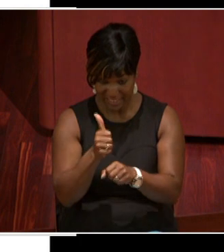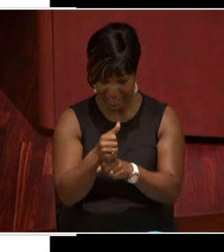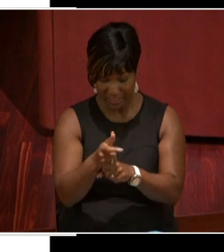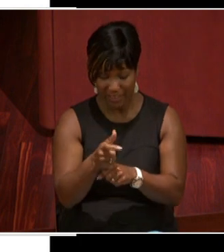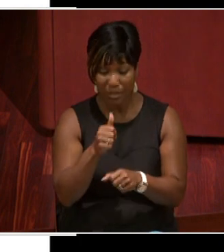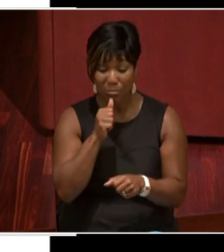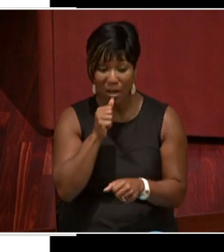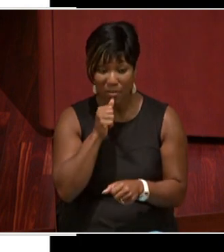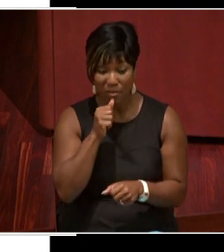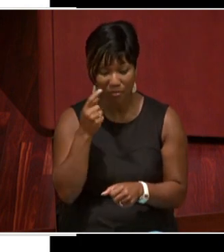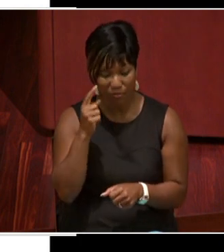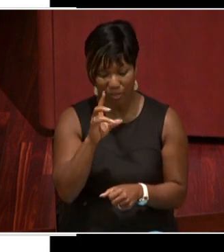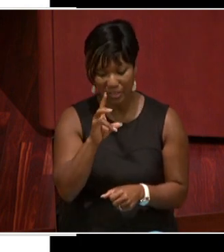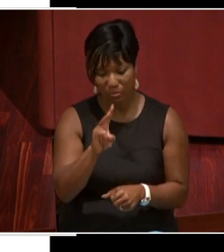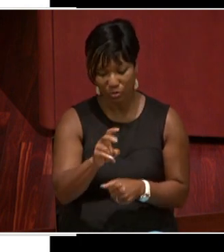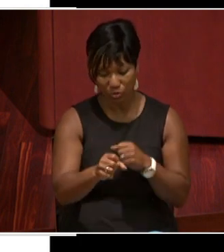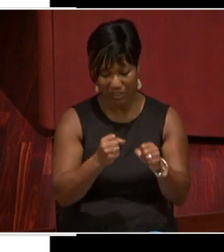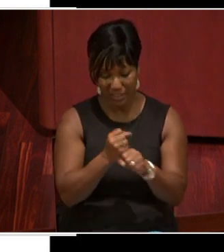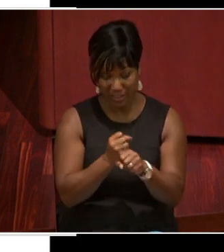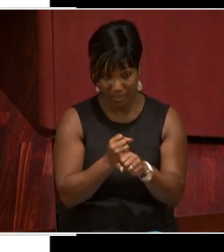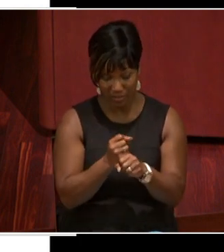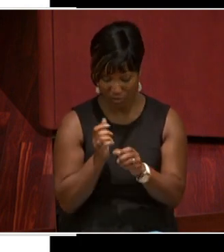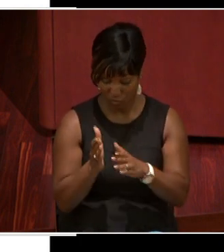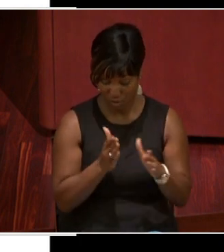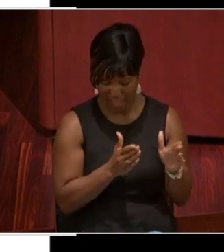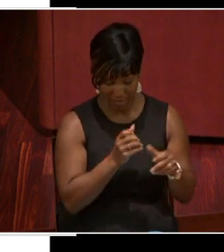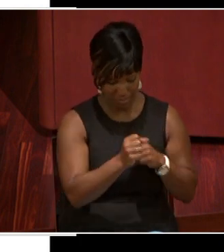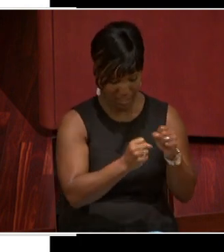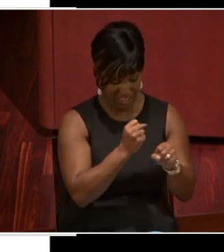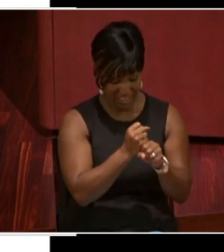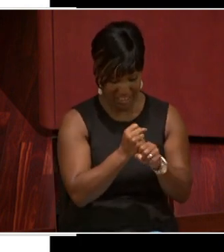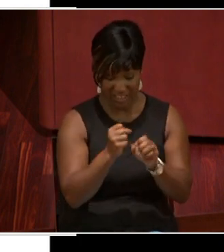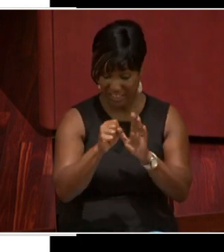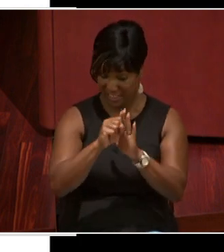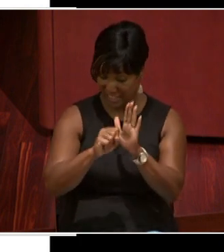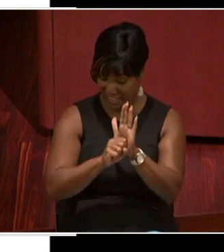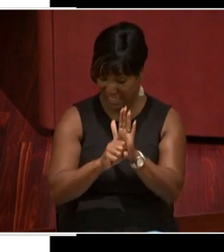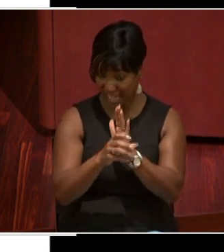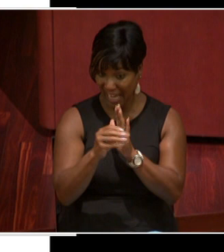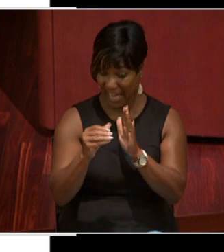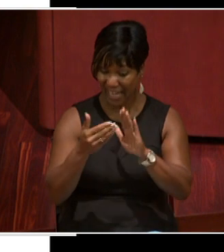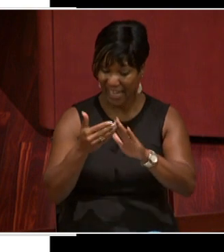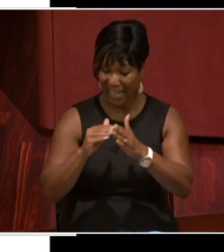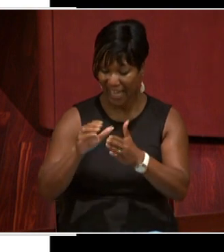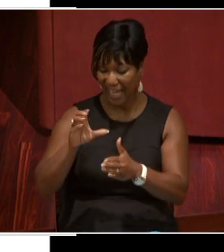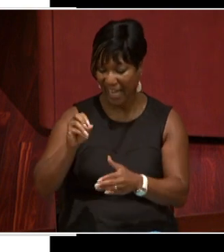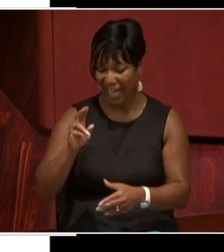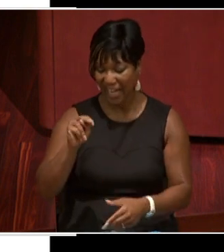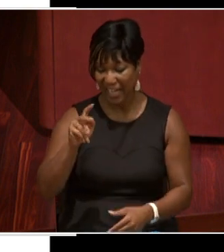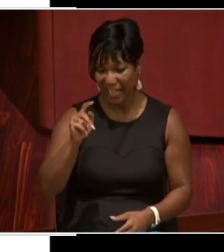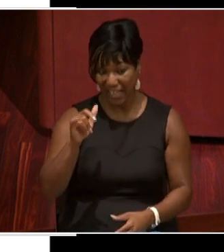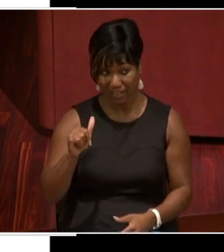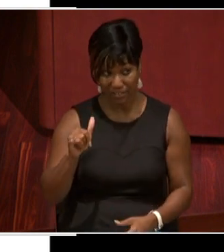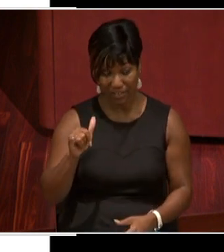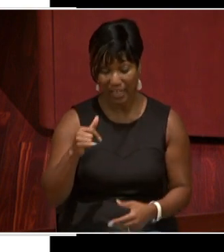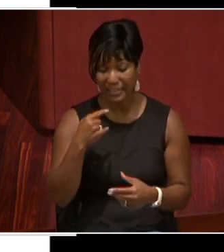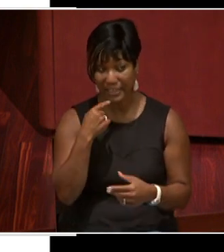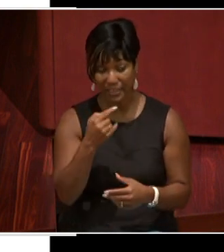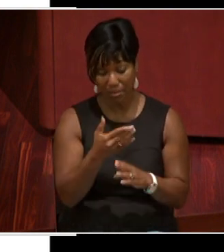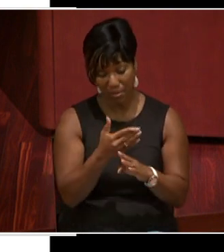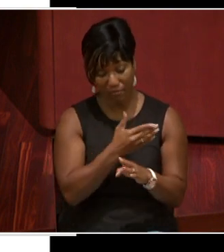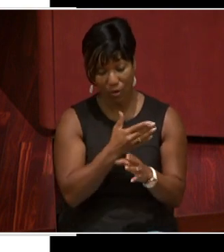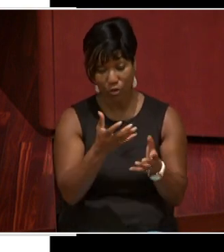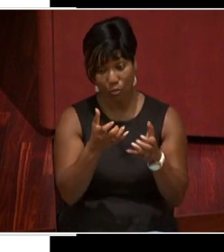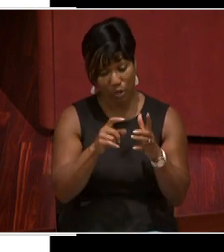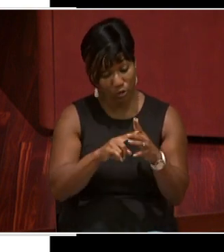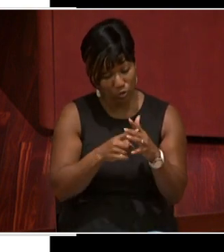years. They are arranged by year, state, and then by county. And of course, like I mentioned before, you want to